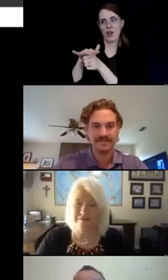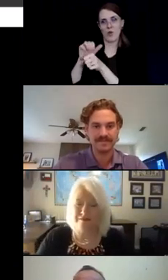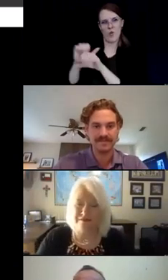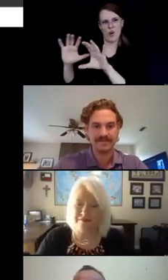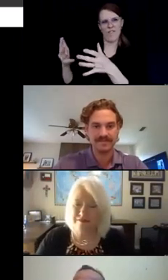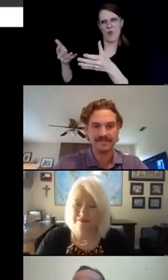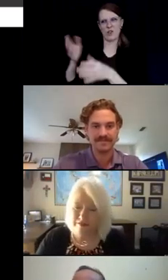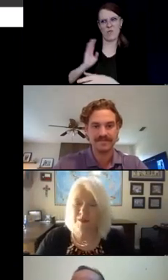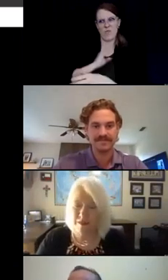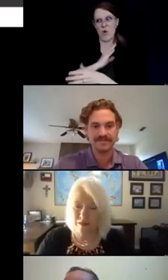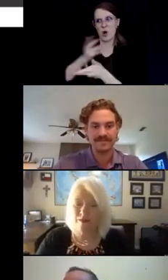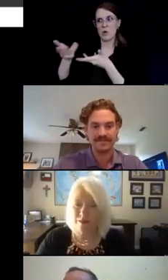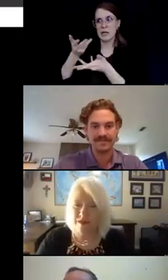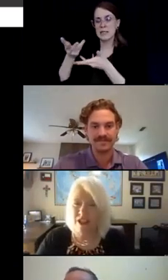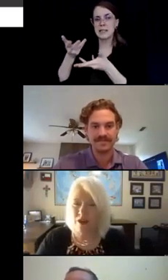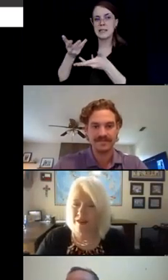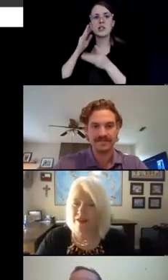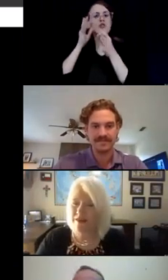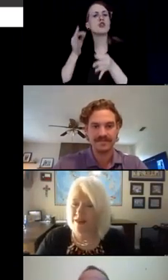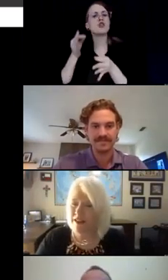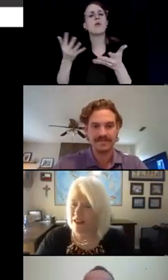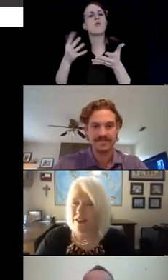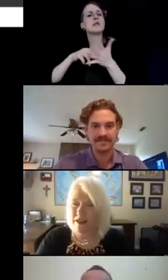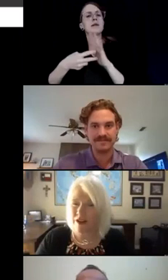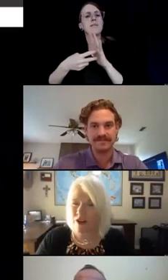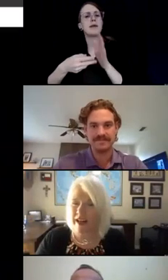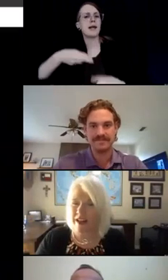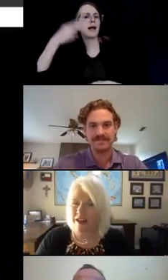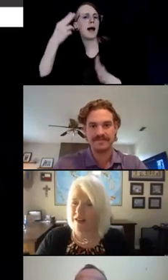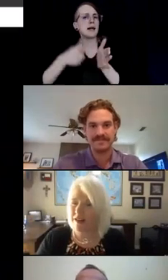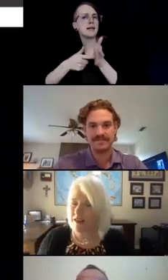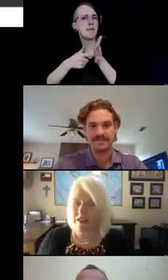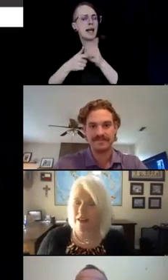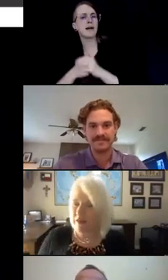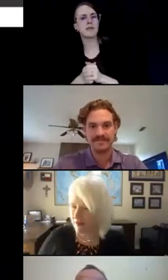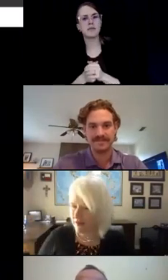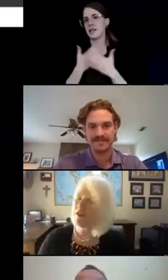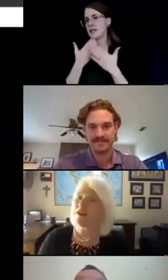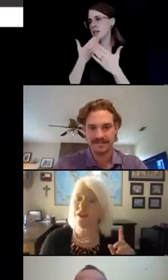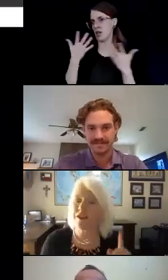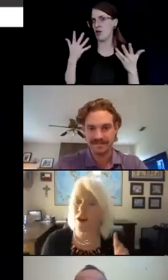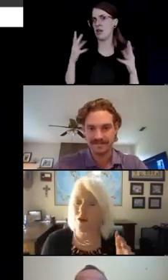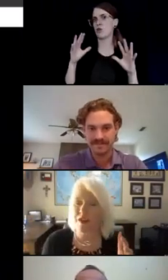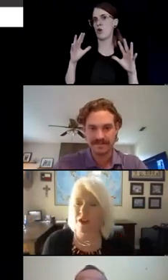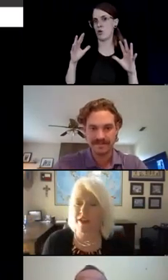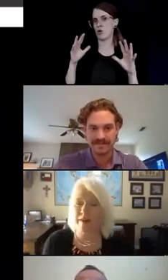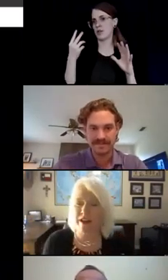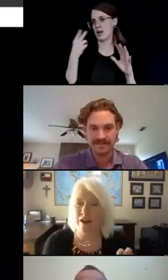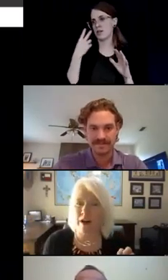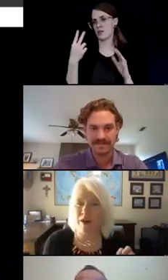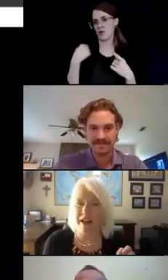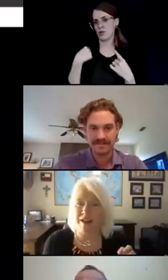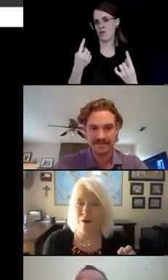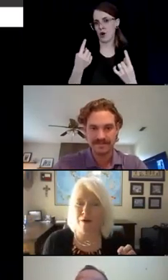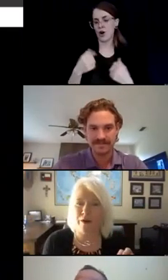needs are. Thank you. That's the only one I have, I believe, so far. So let me just make